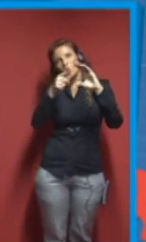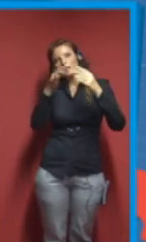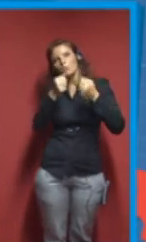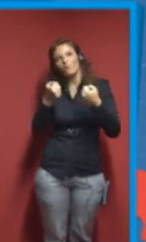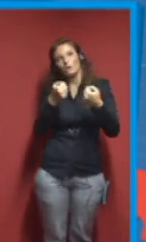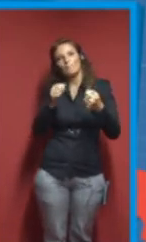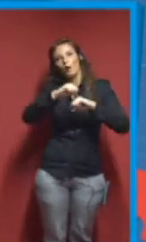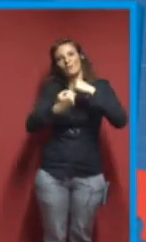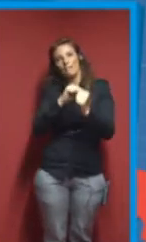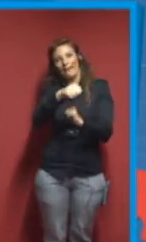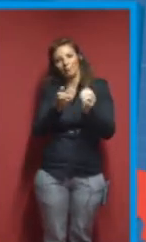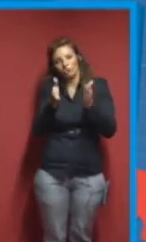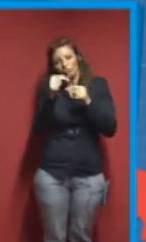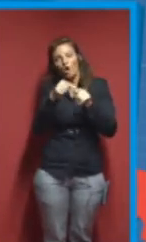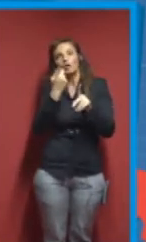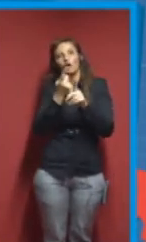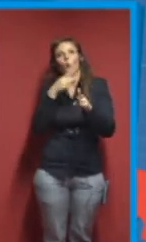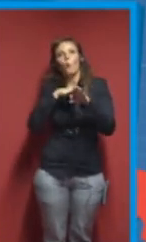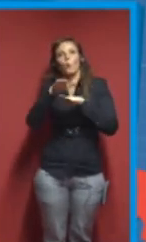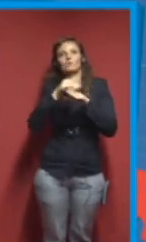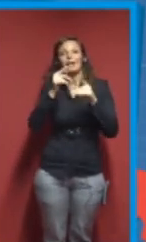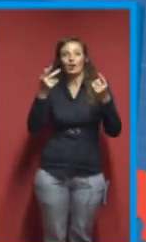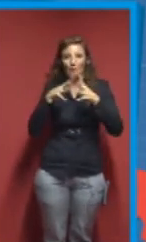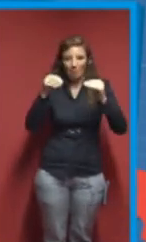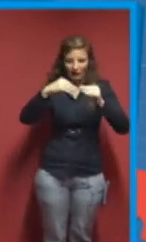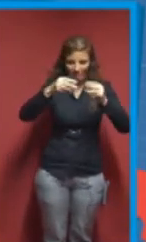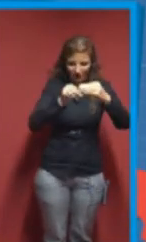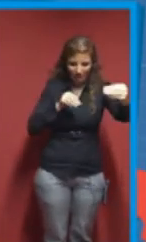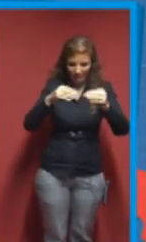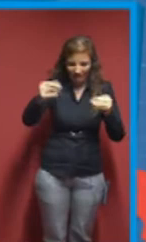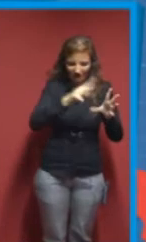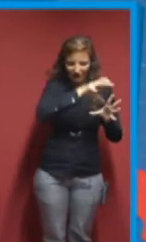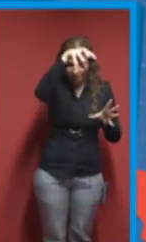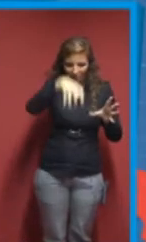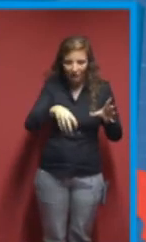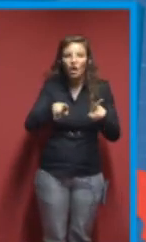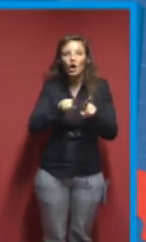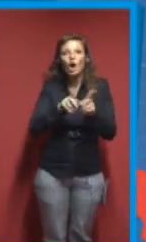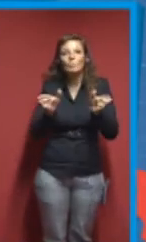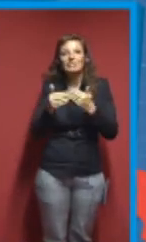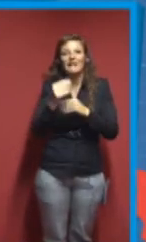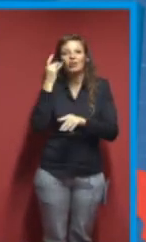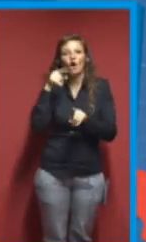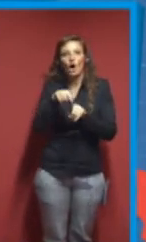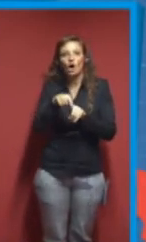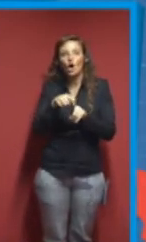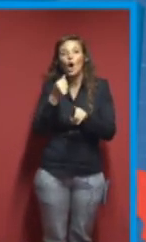You can see it there, that gold box. This is what was required in order to fly it.